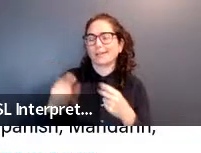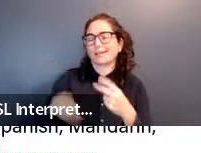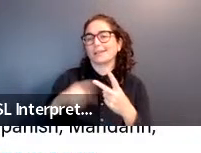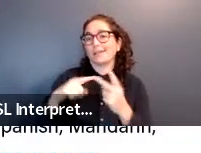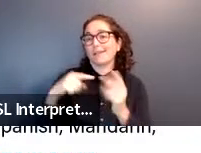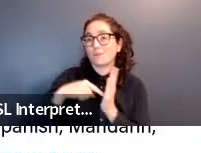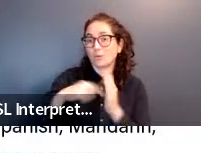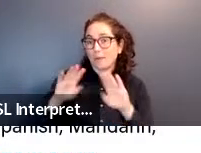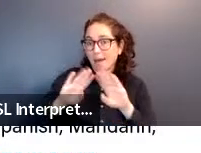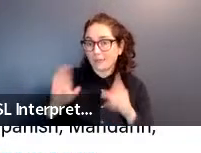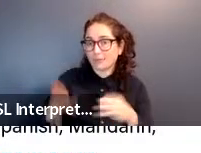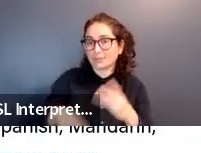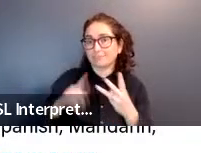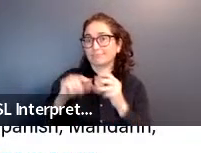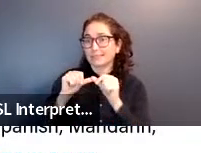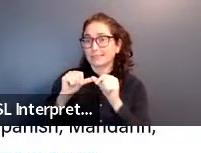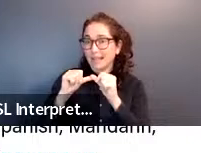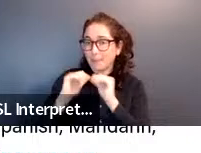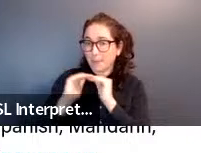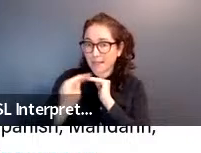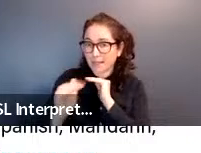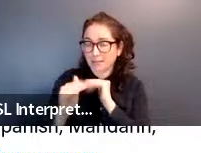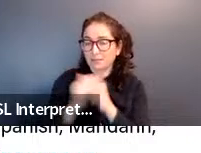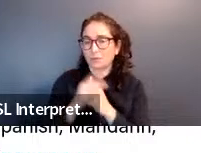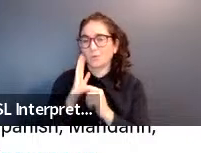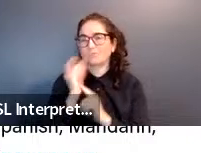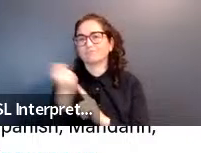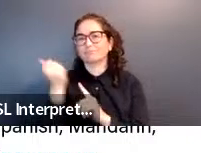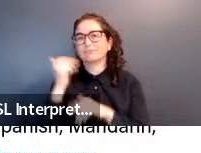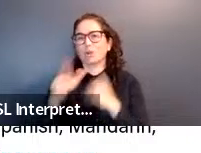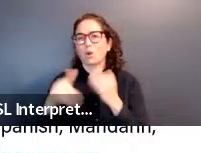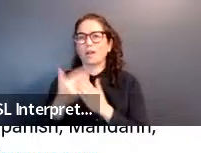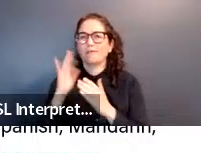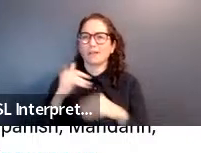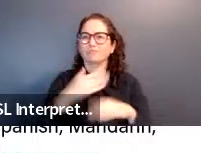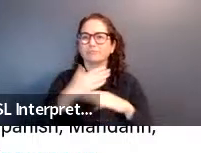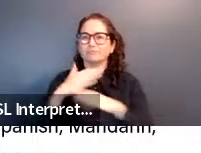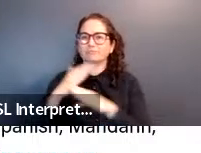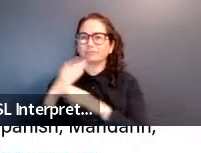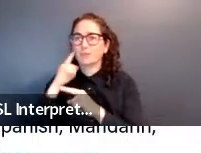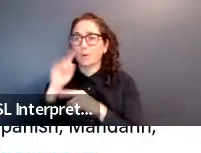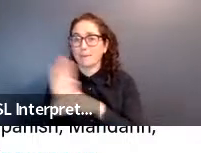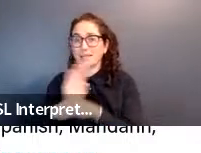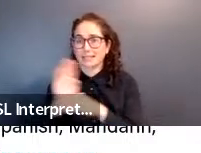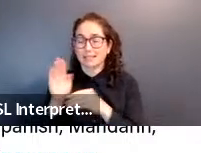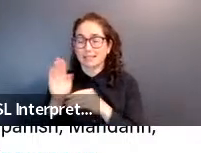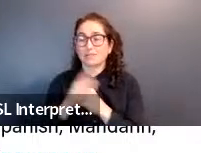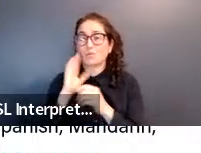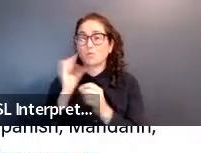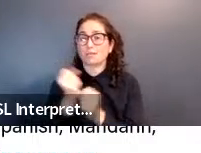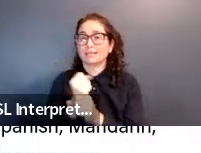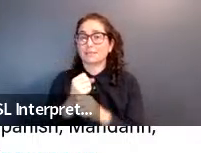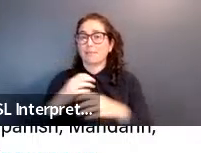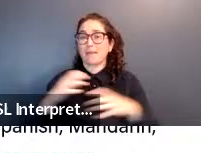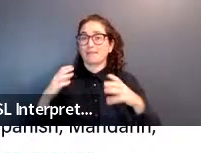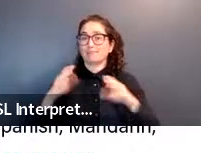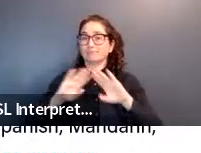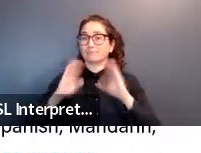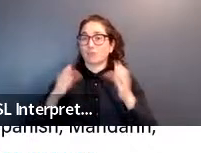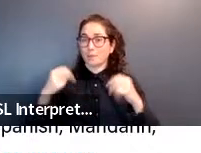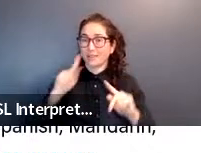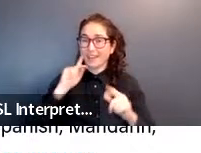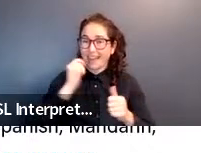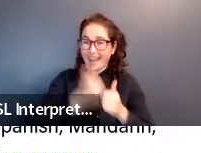and sustainability will remove red tape for businesses, expand housing opportunities in every